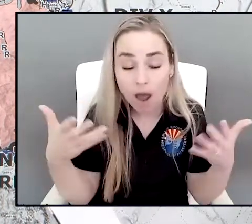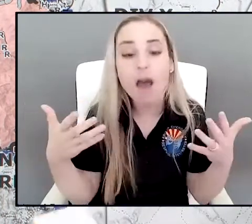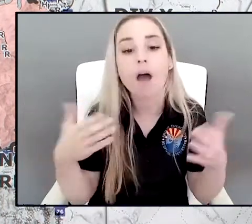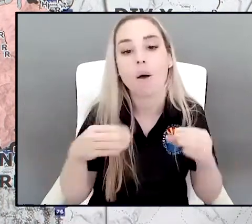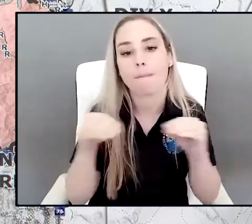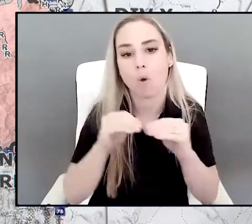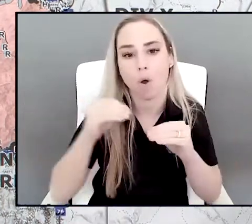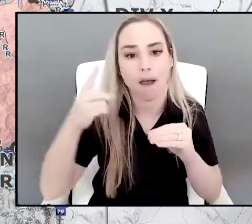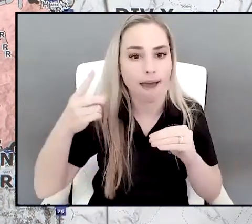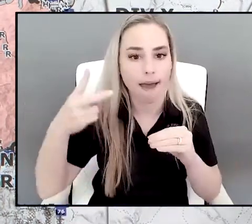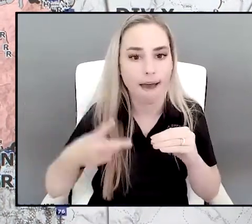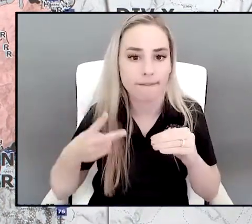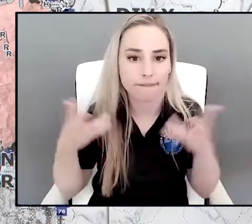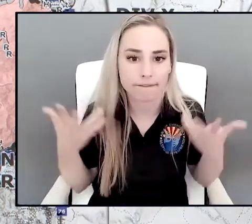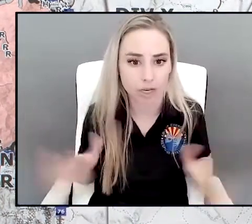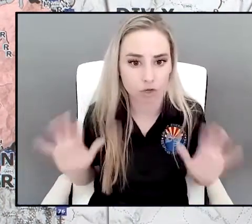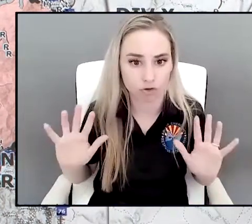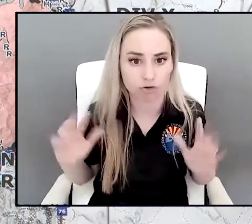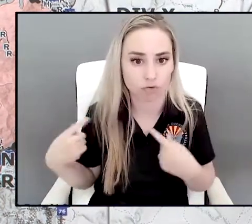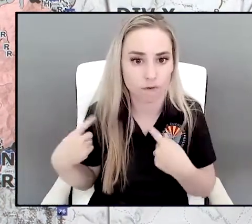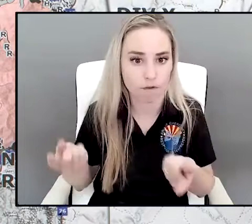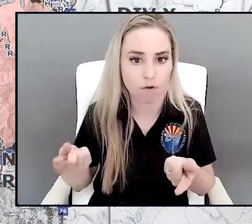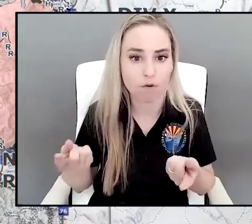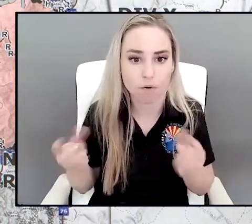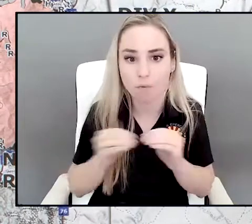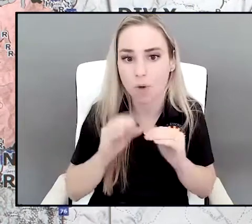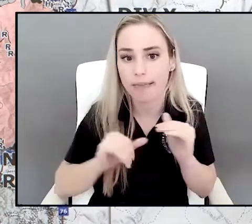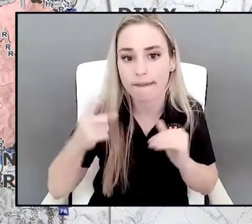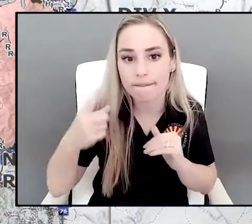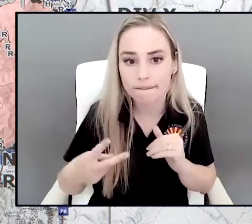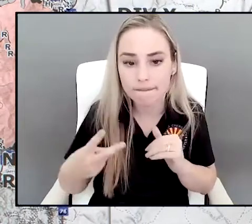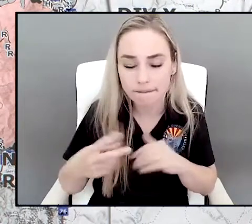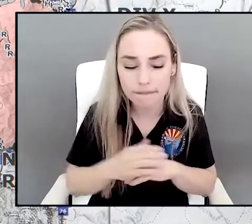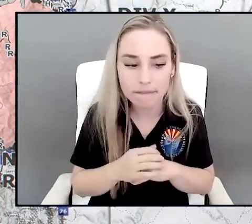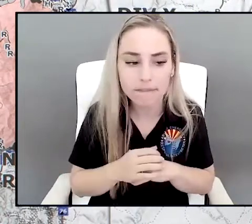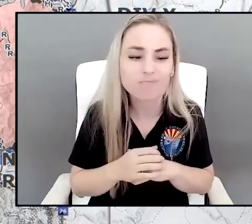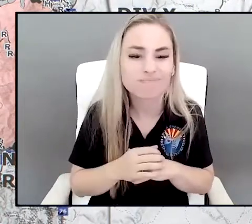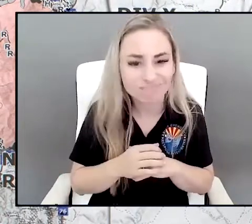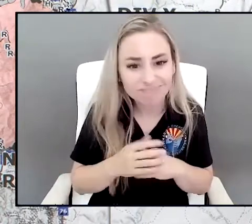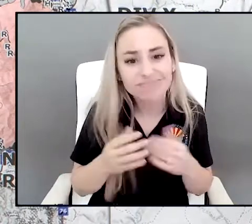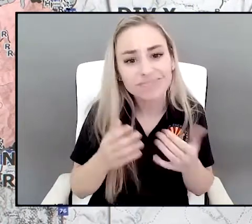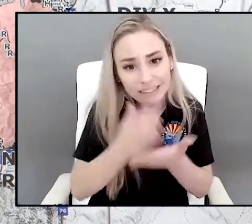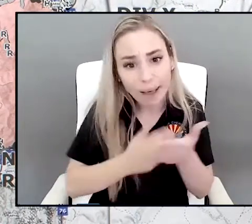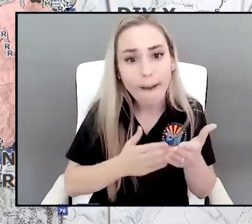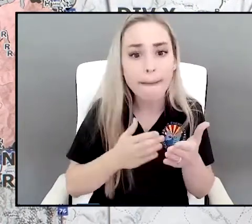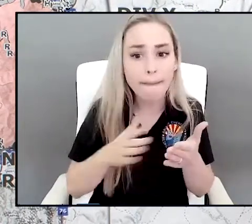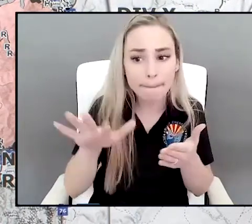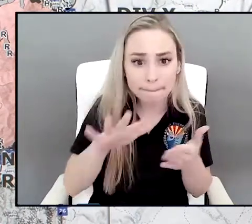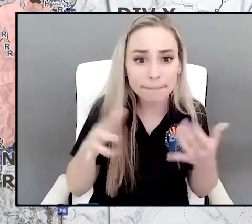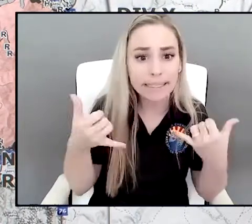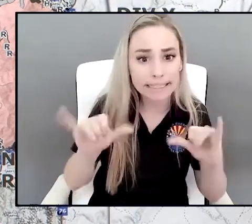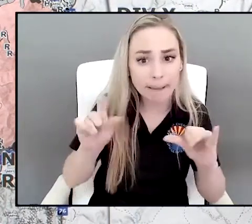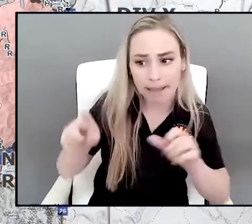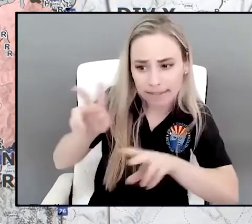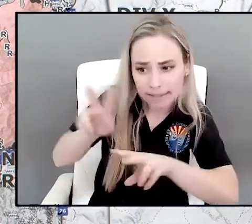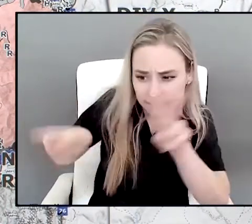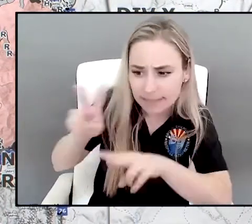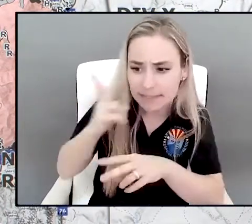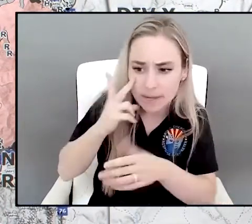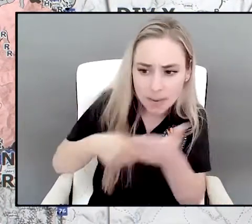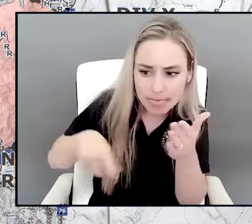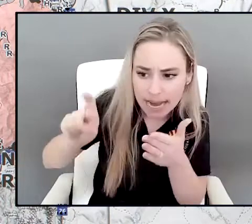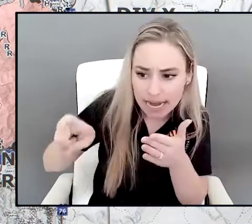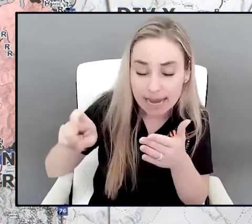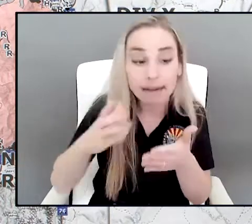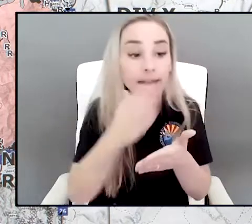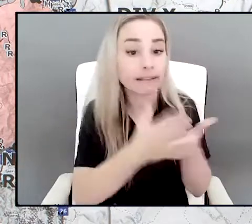over halfway completed. There's a lot of lines that still have to be evaluated, and there's a